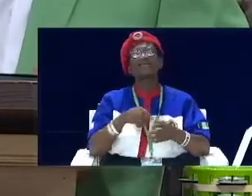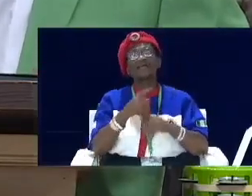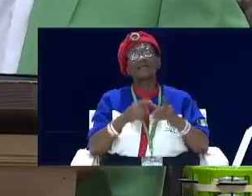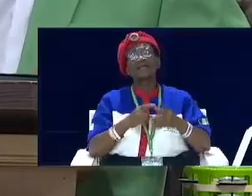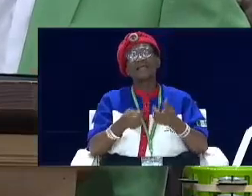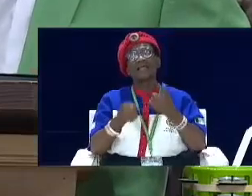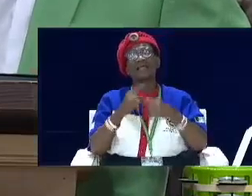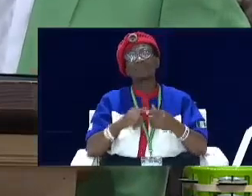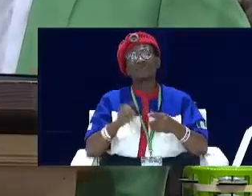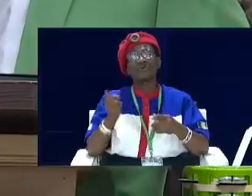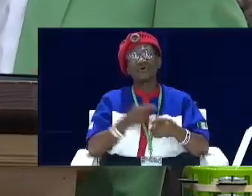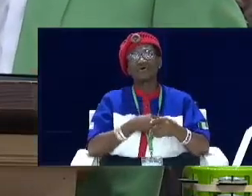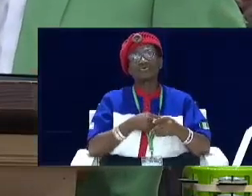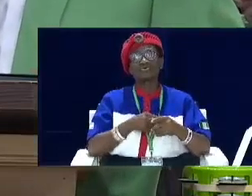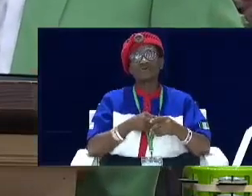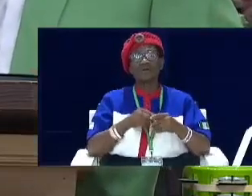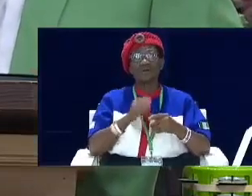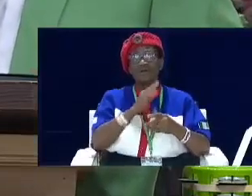completely